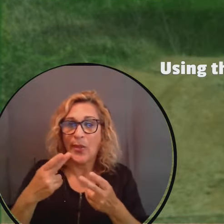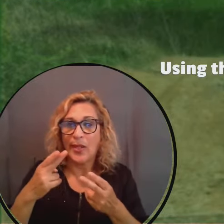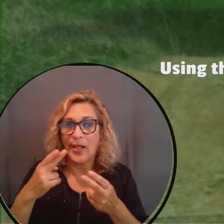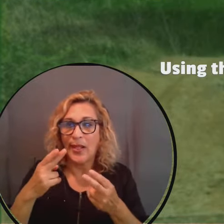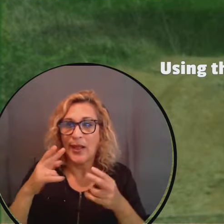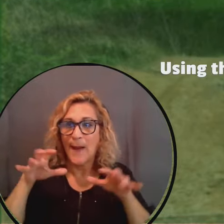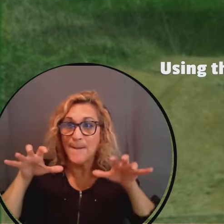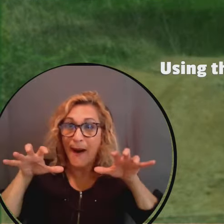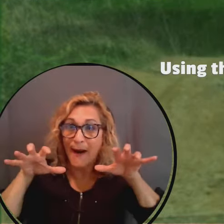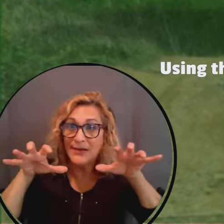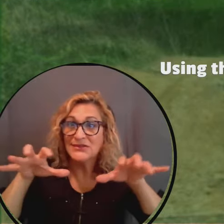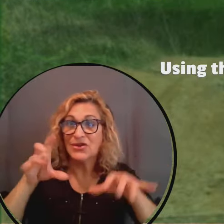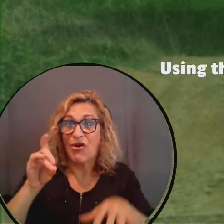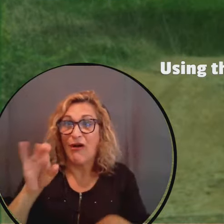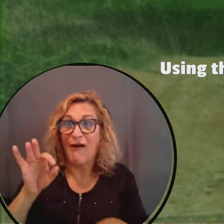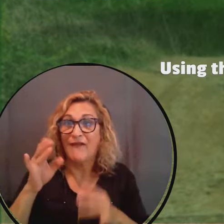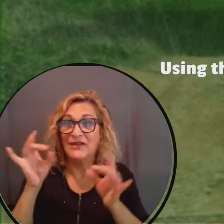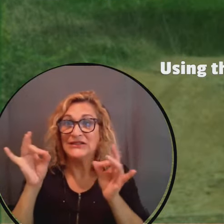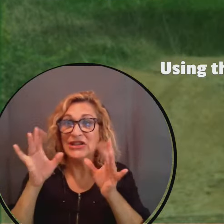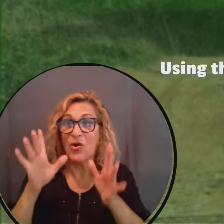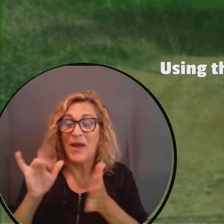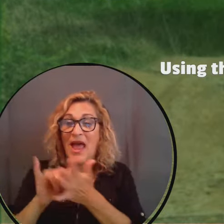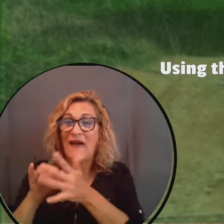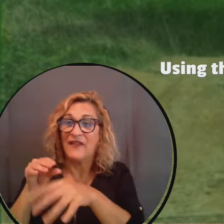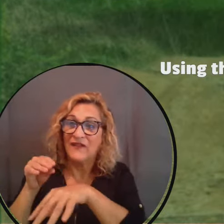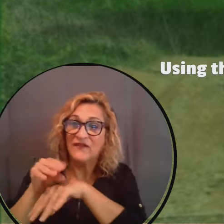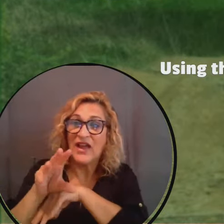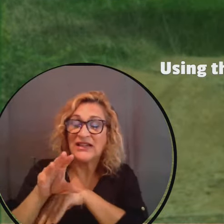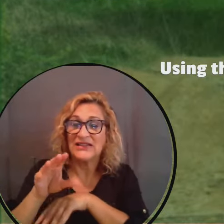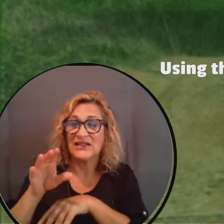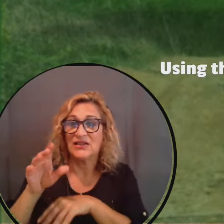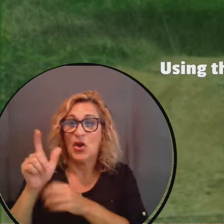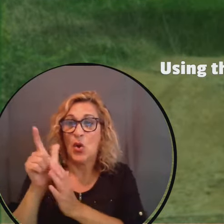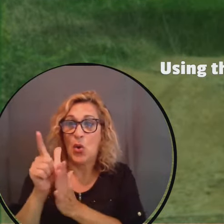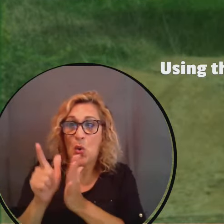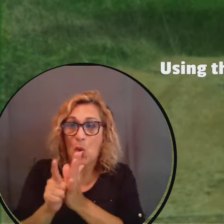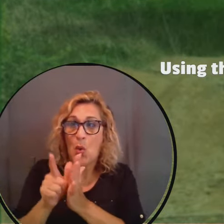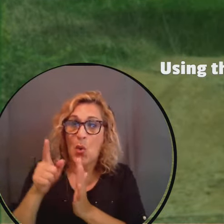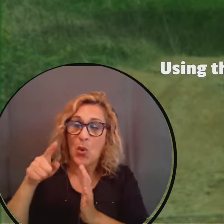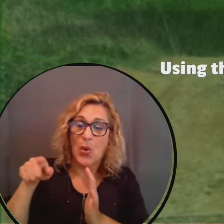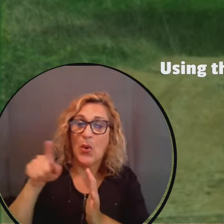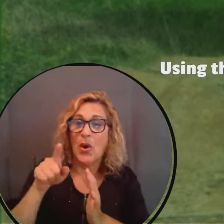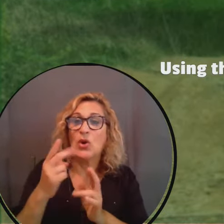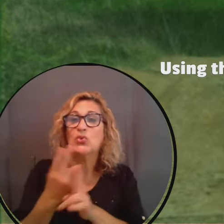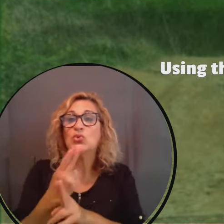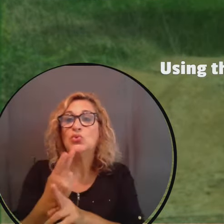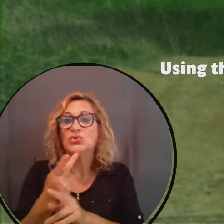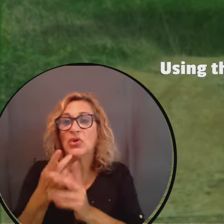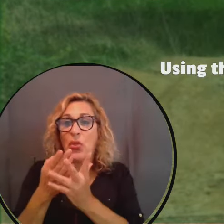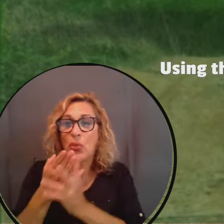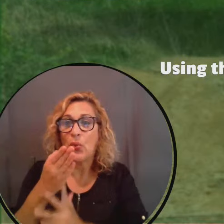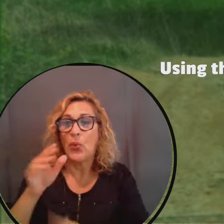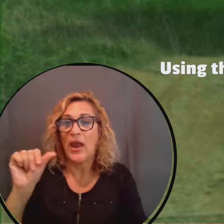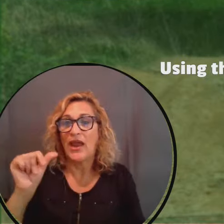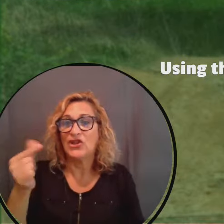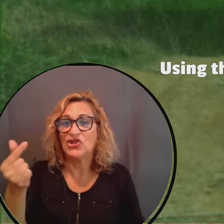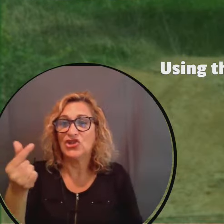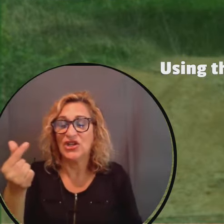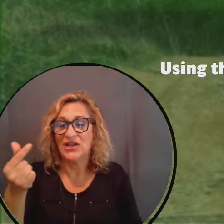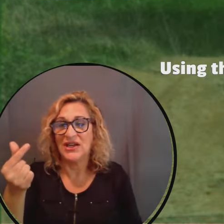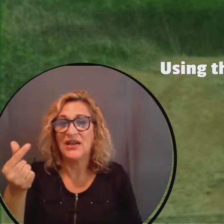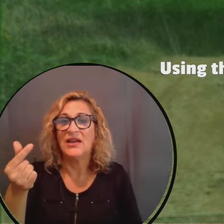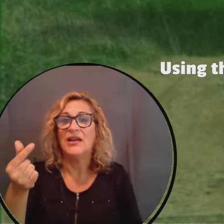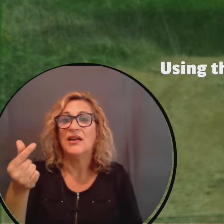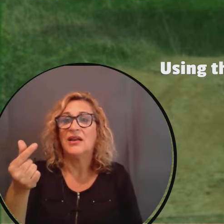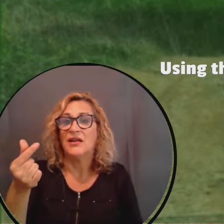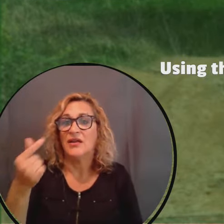much of law enforcement and is being used by attorney generals, really, I think, for atmospherics,